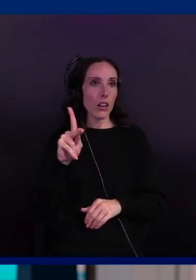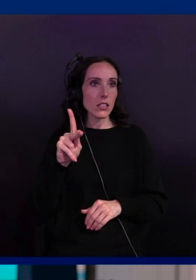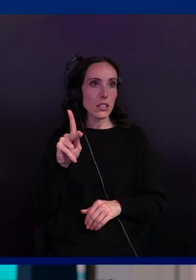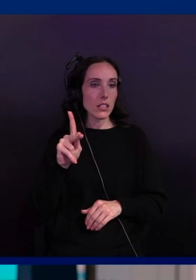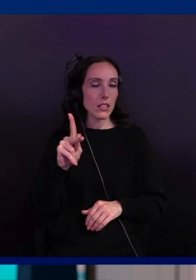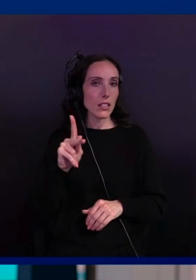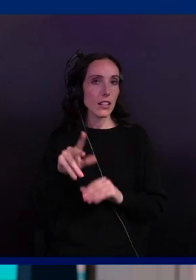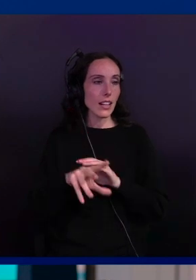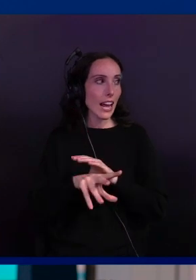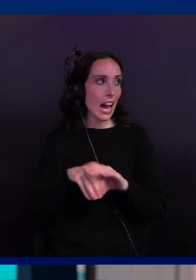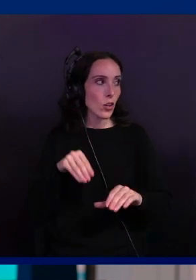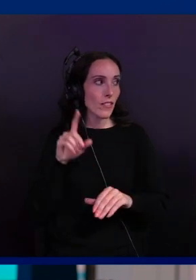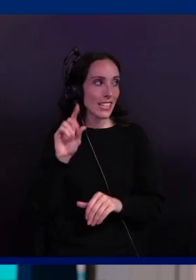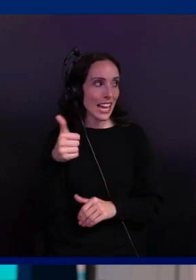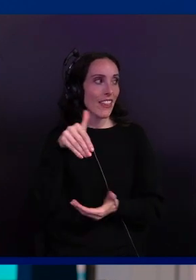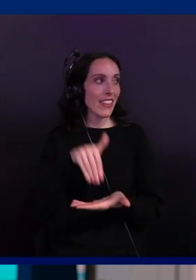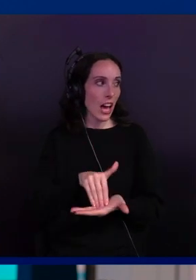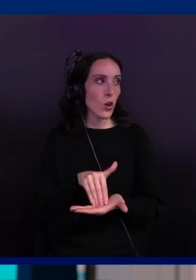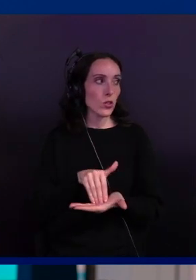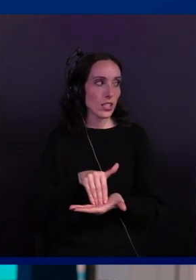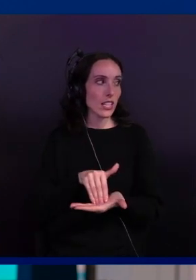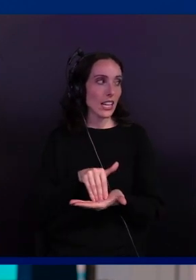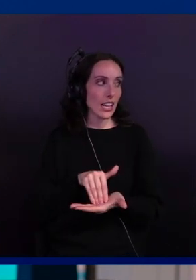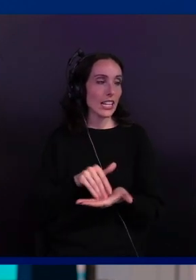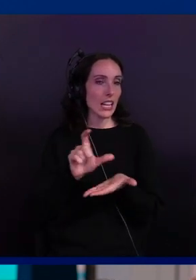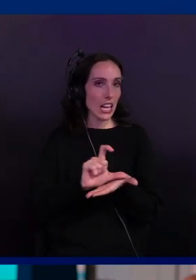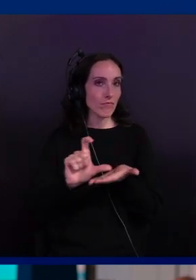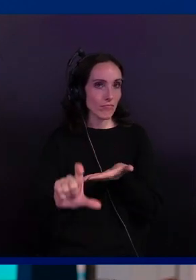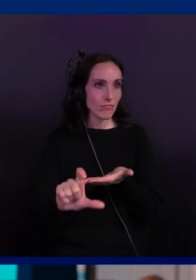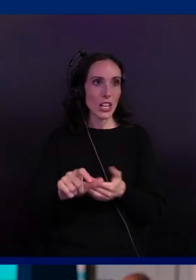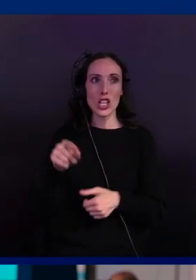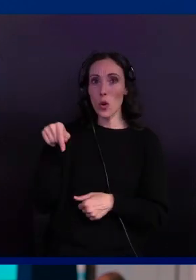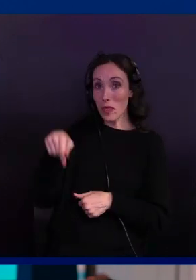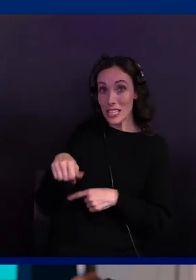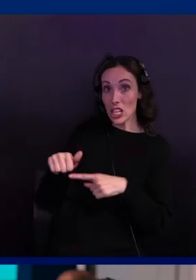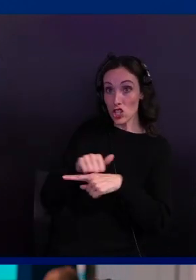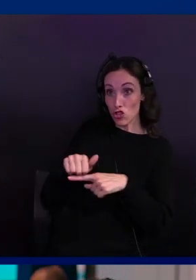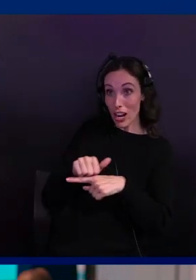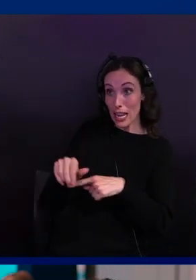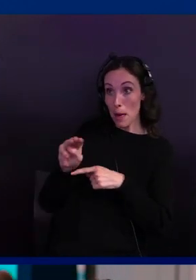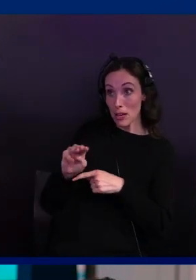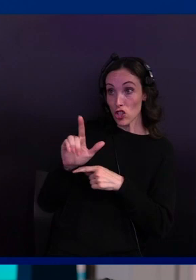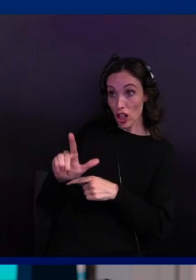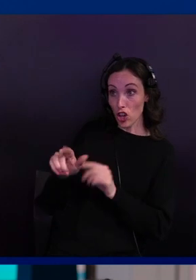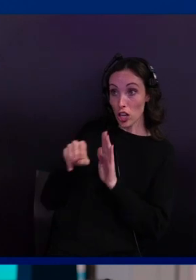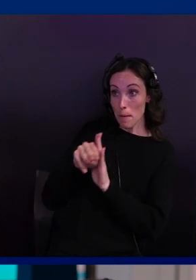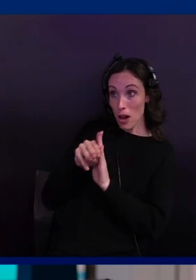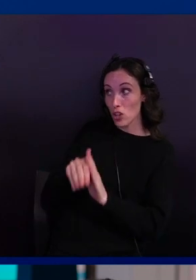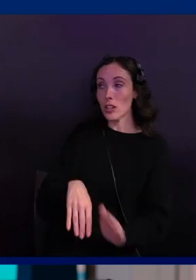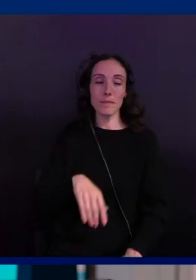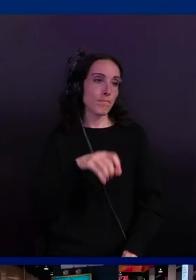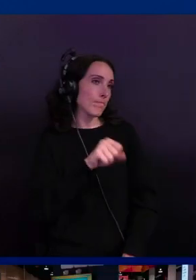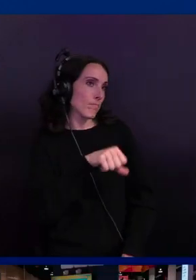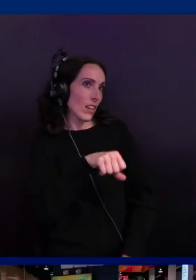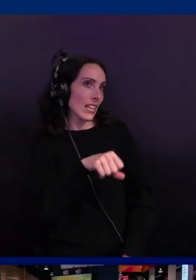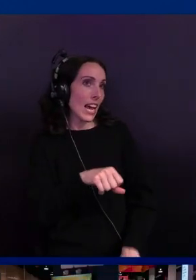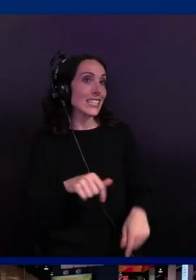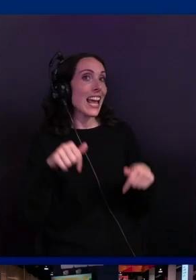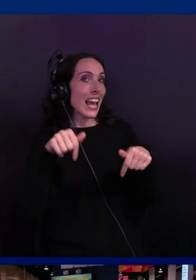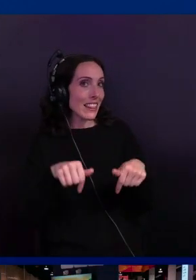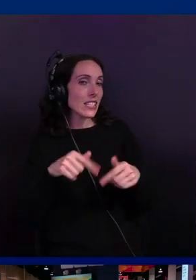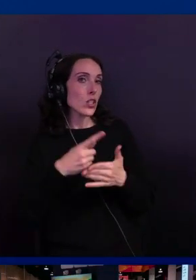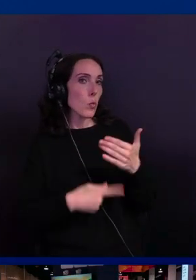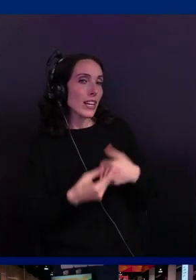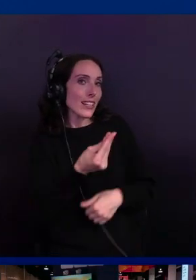400 records should be fraudulent activities. And so this is training the machine learning model. Right. Yeah. I mean, this is what it is